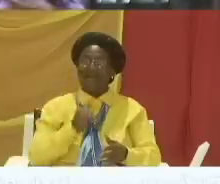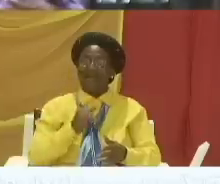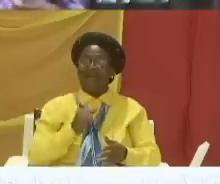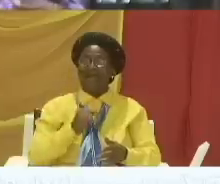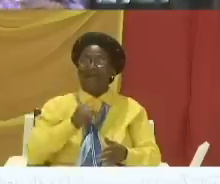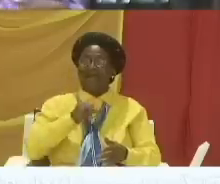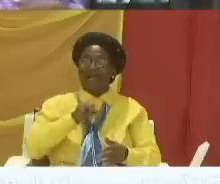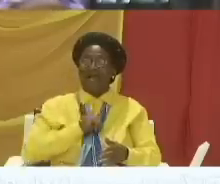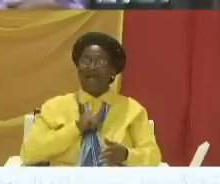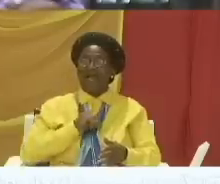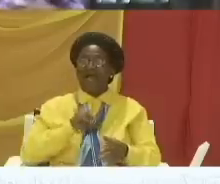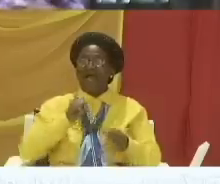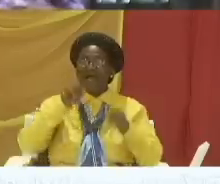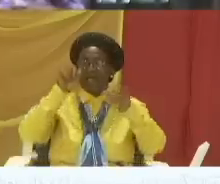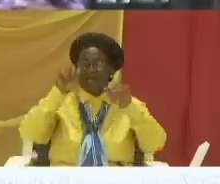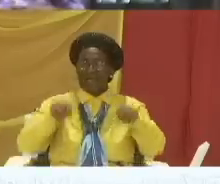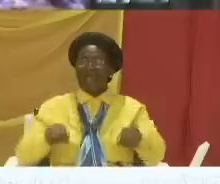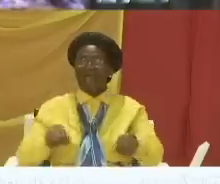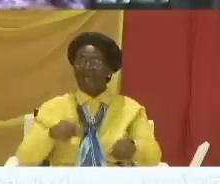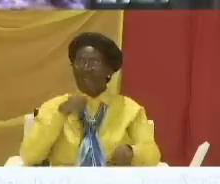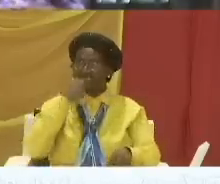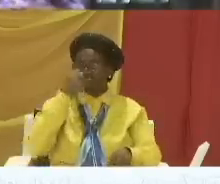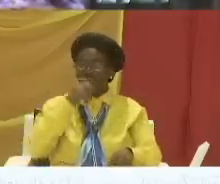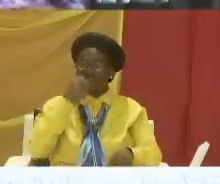articulate words,